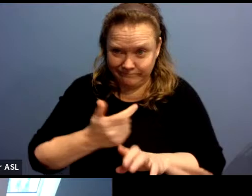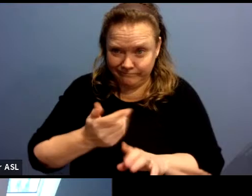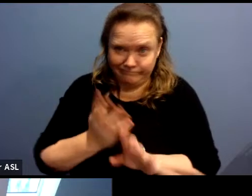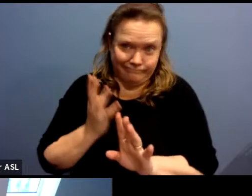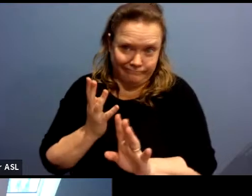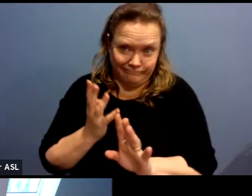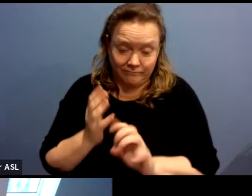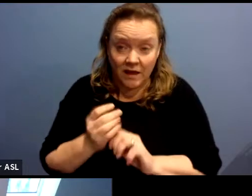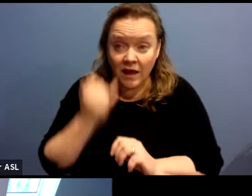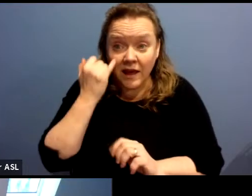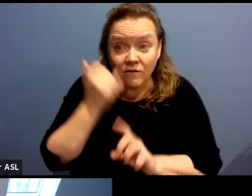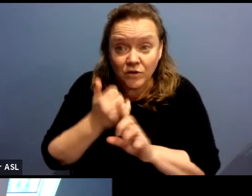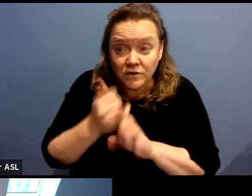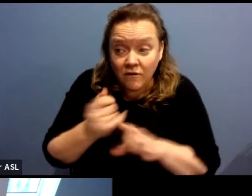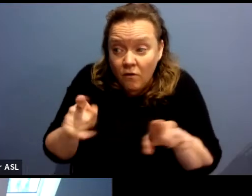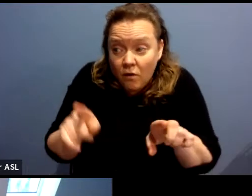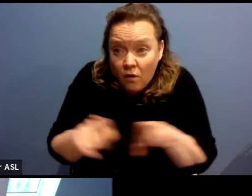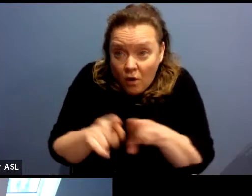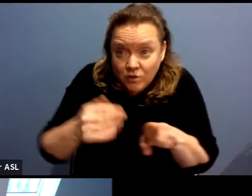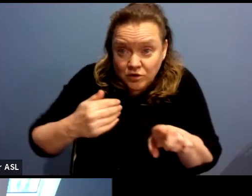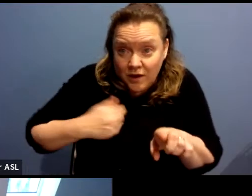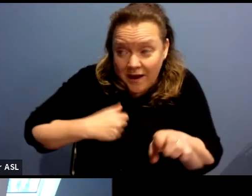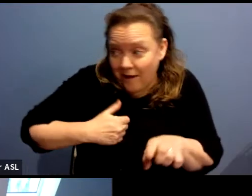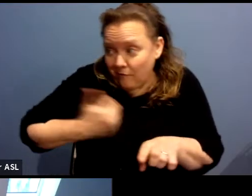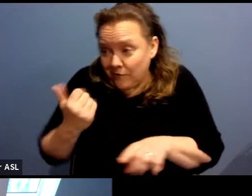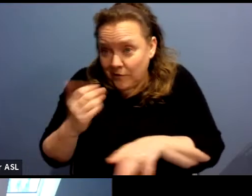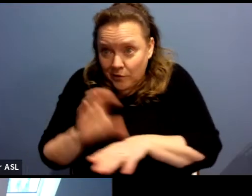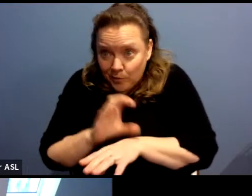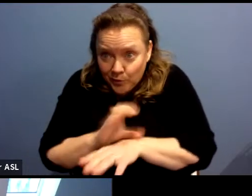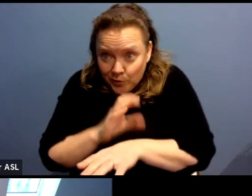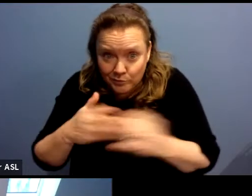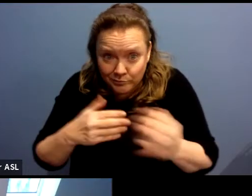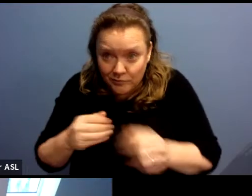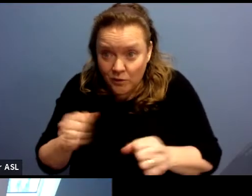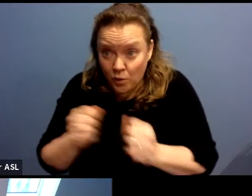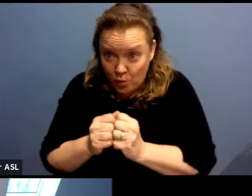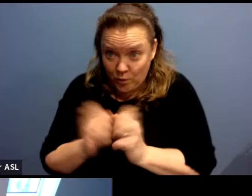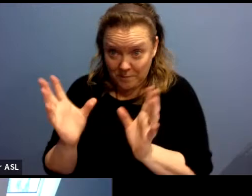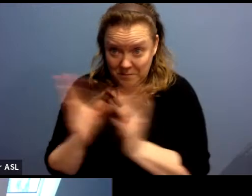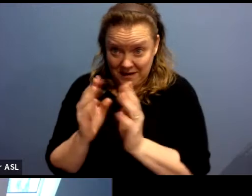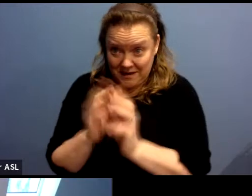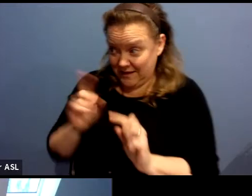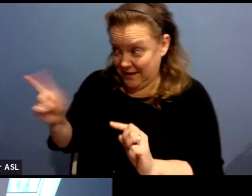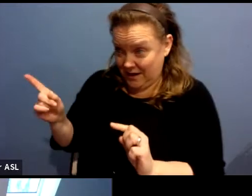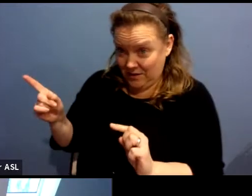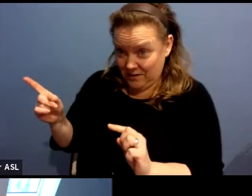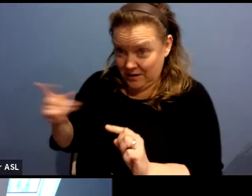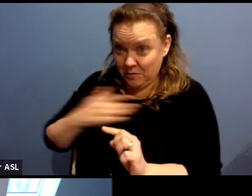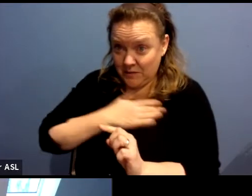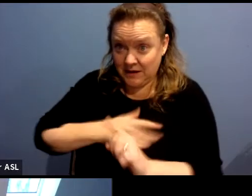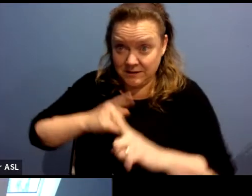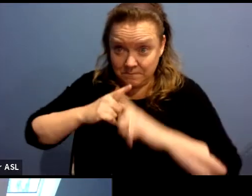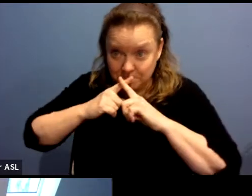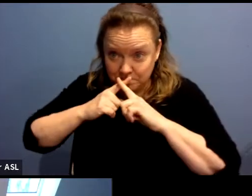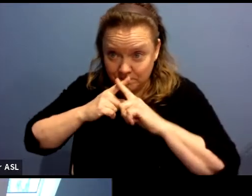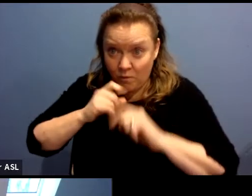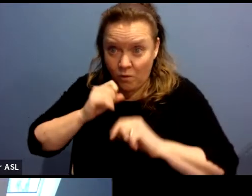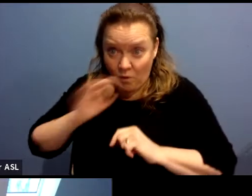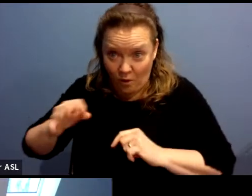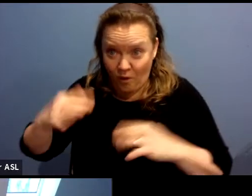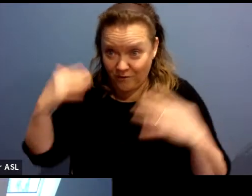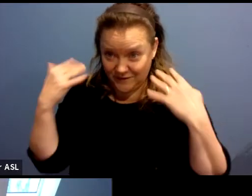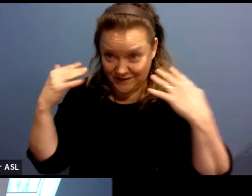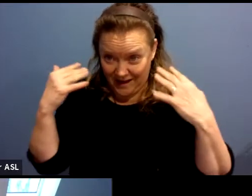hearing live on a different device, please make sure to mute the device so that there isn't